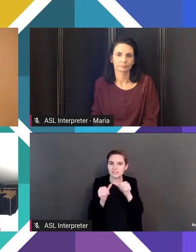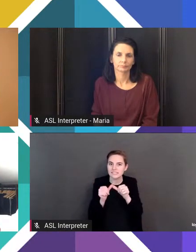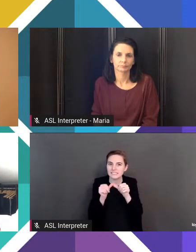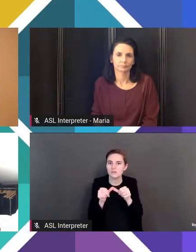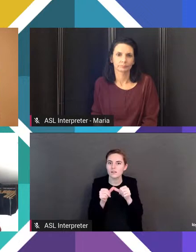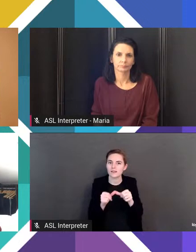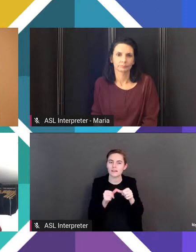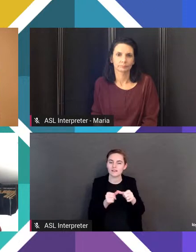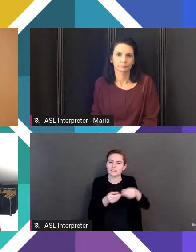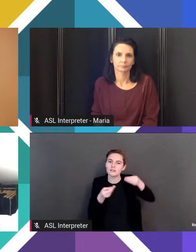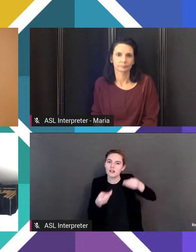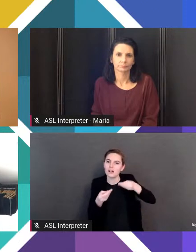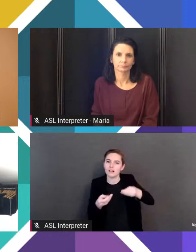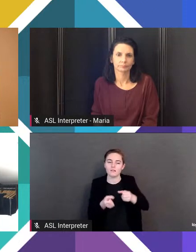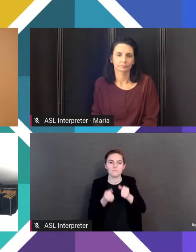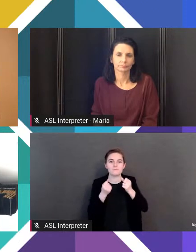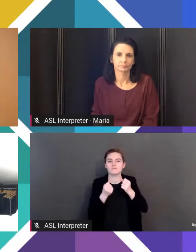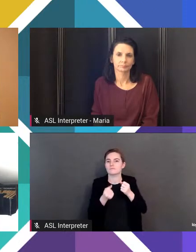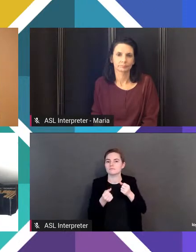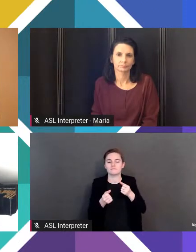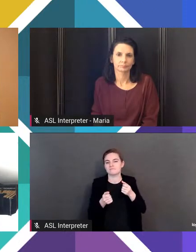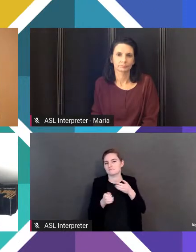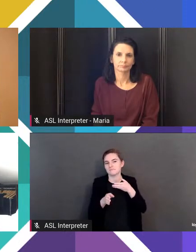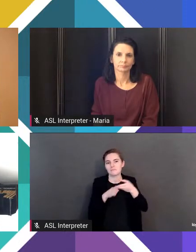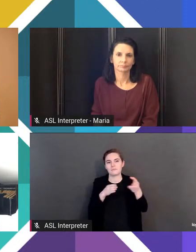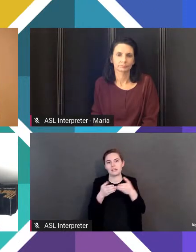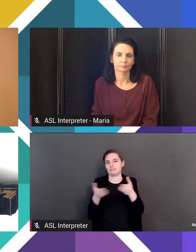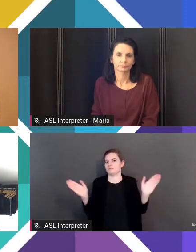into mainstream culture,